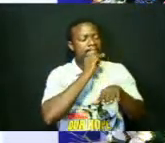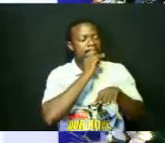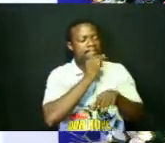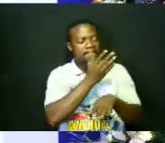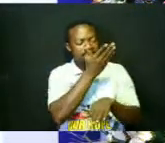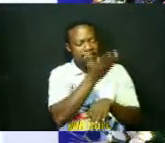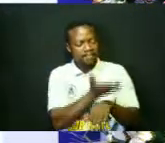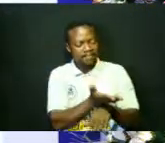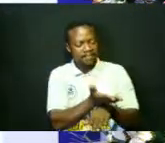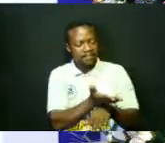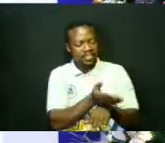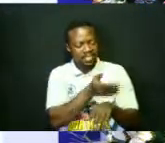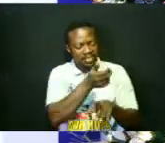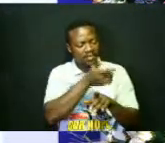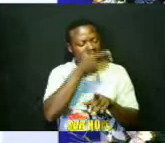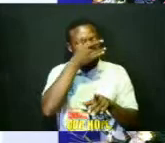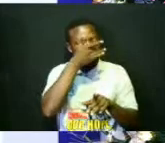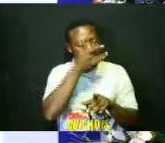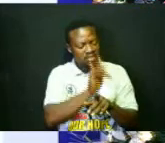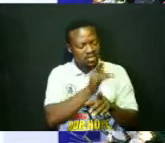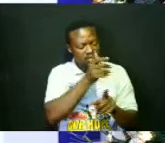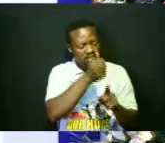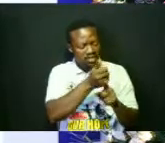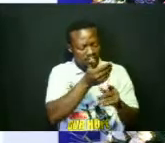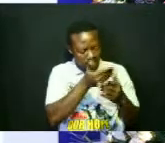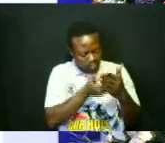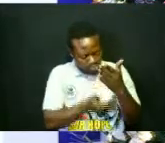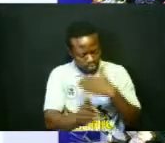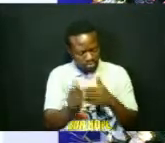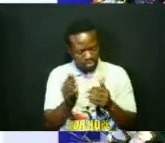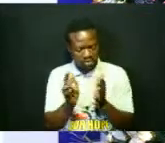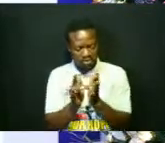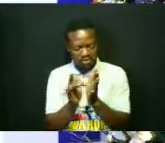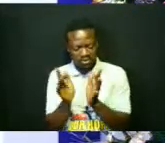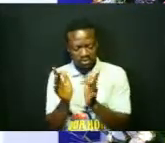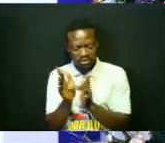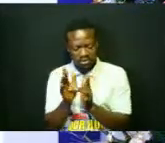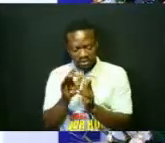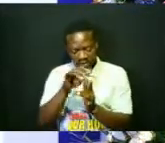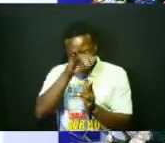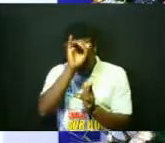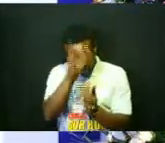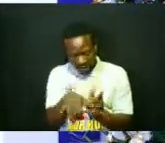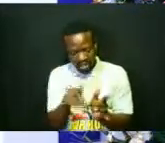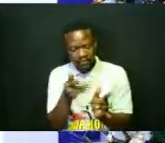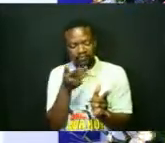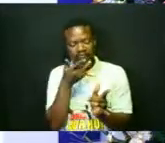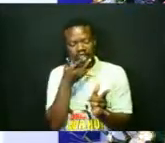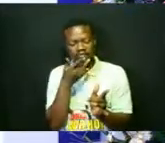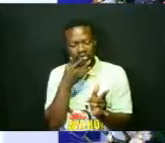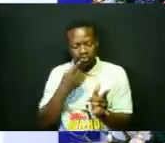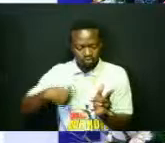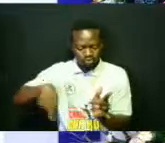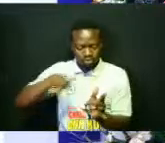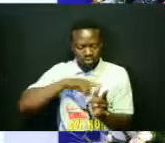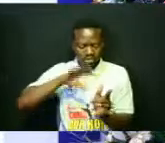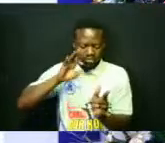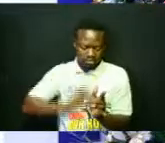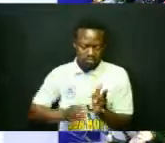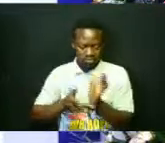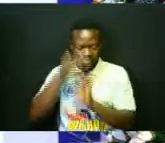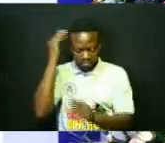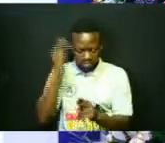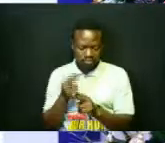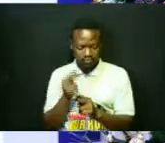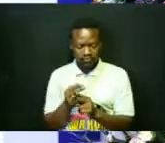and resulted in your incarnation has become our blessing. Amen. We